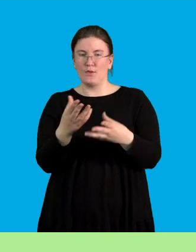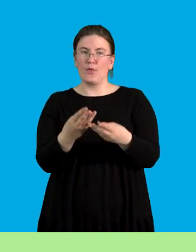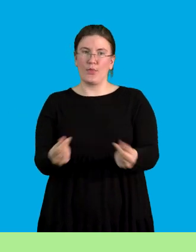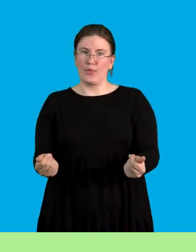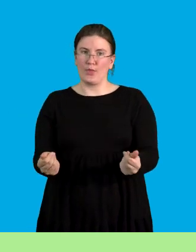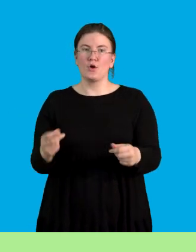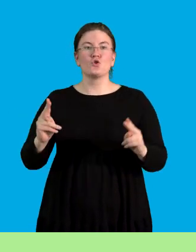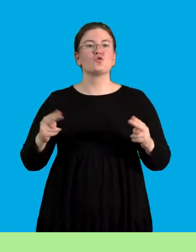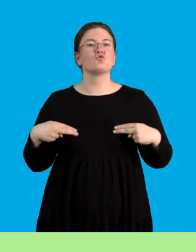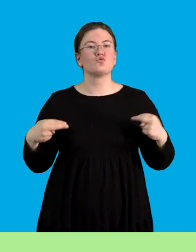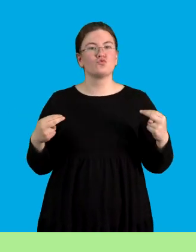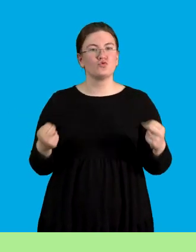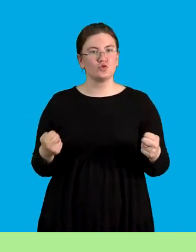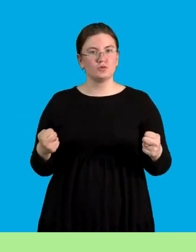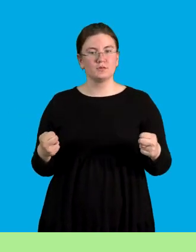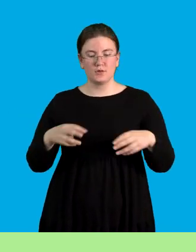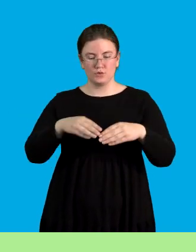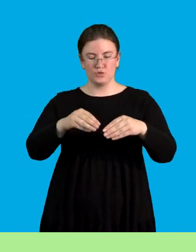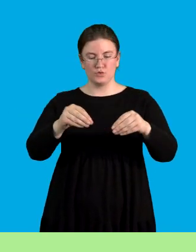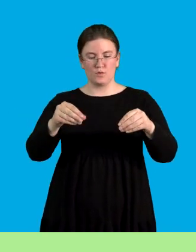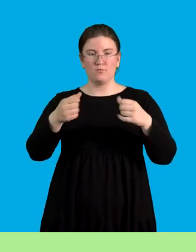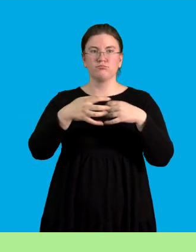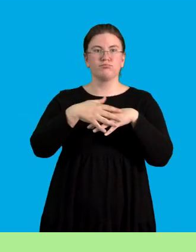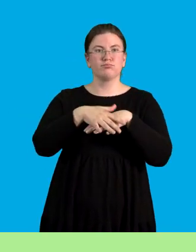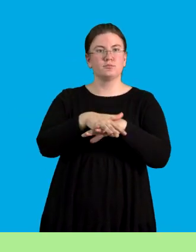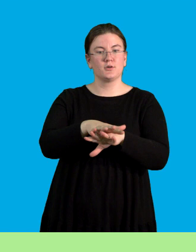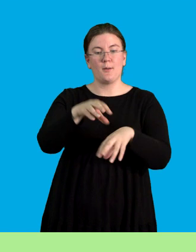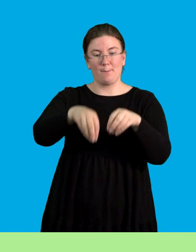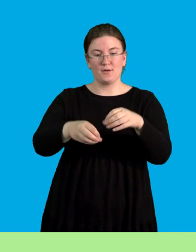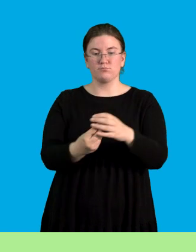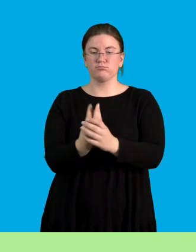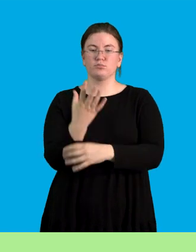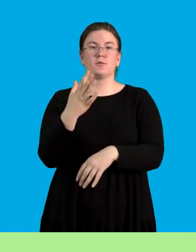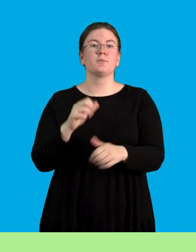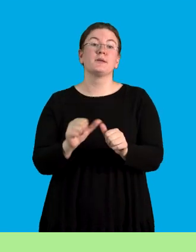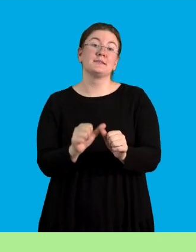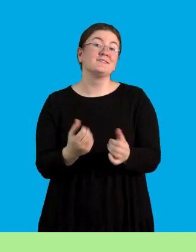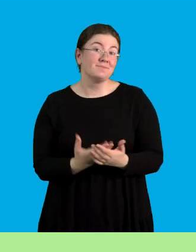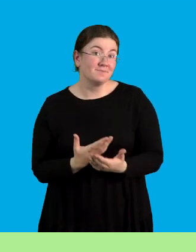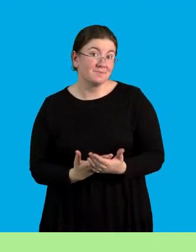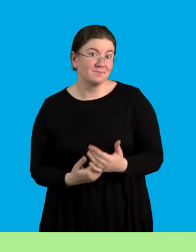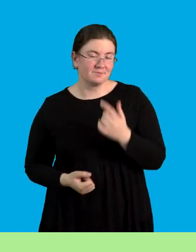to the soil, and that is what helps plants grow better.